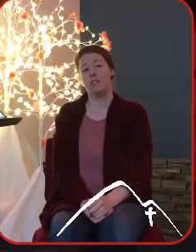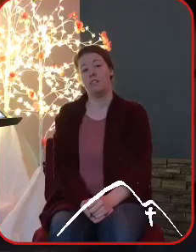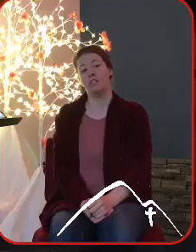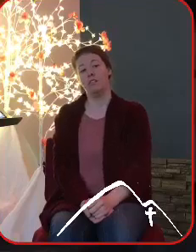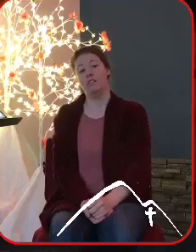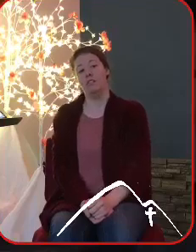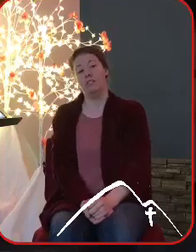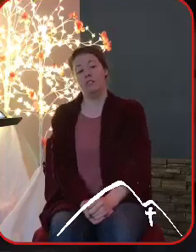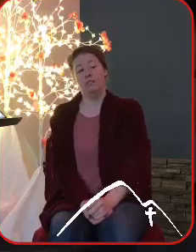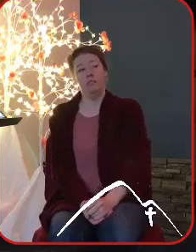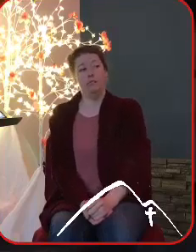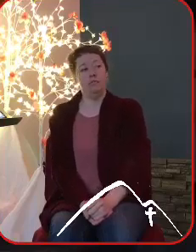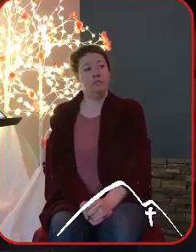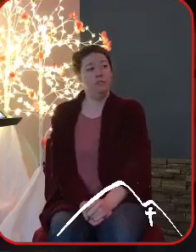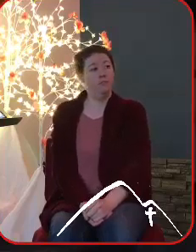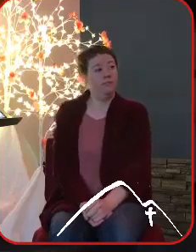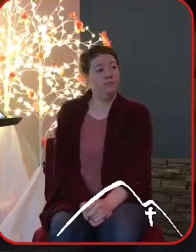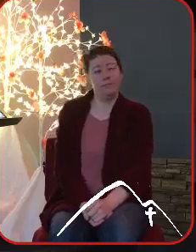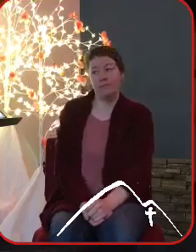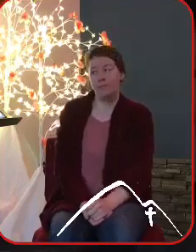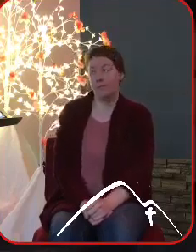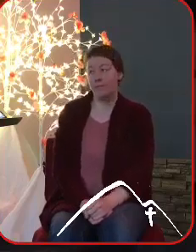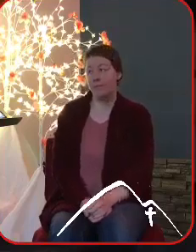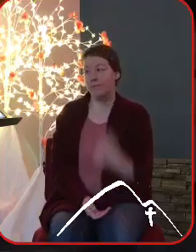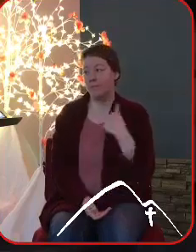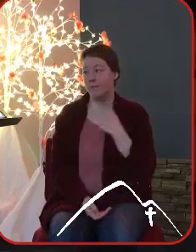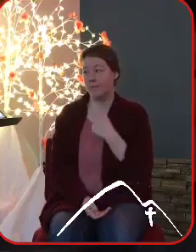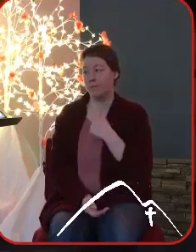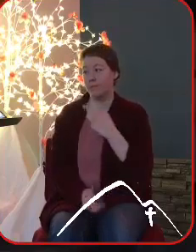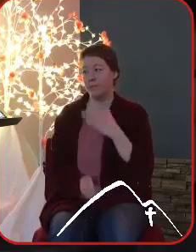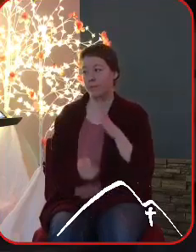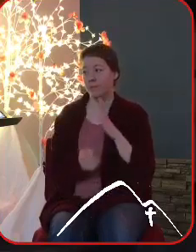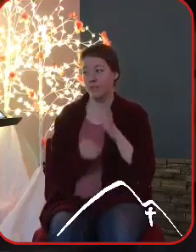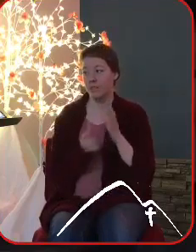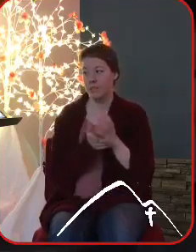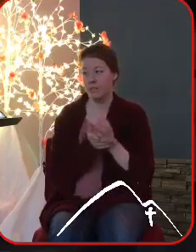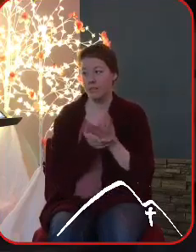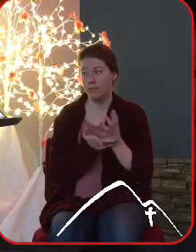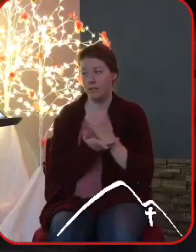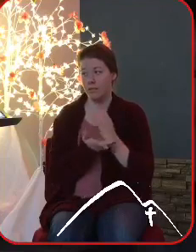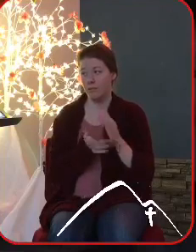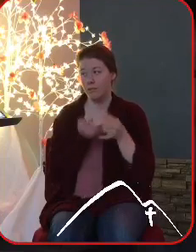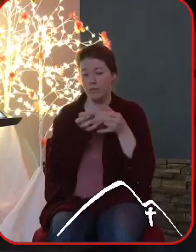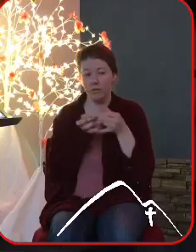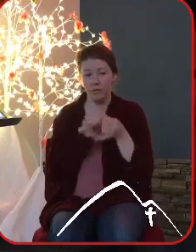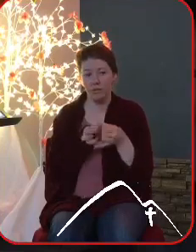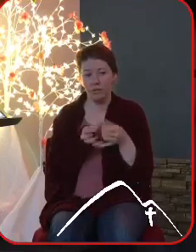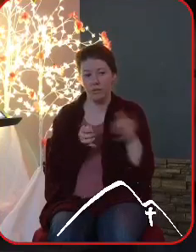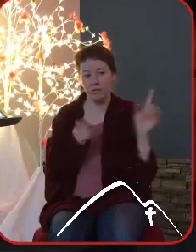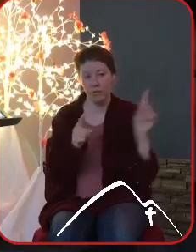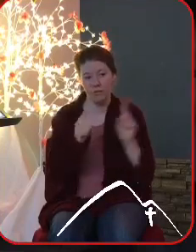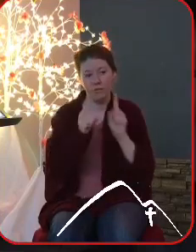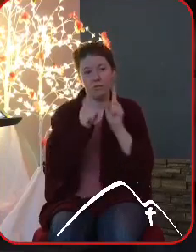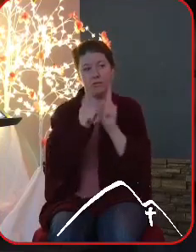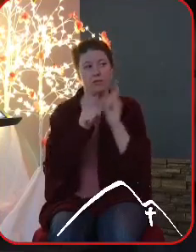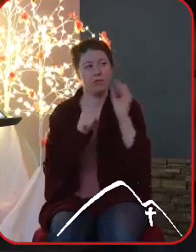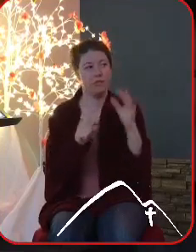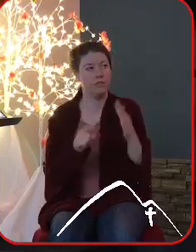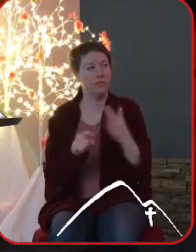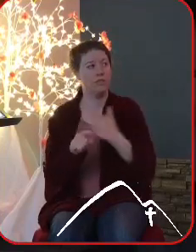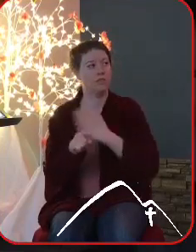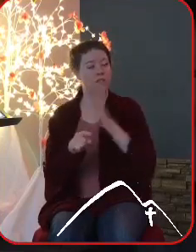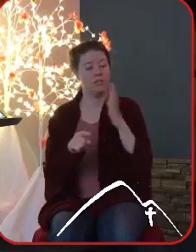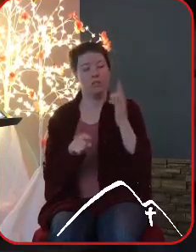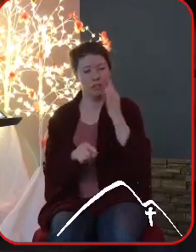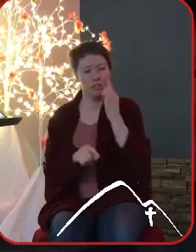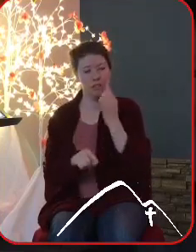We are his portion and he is our prize, drawn to redemption by the grace in